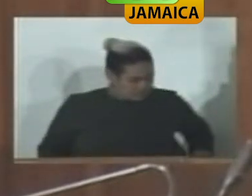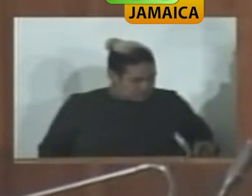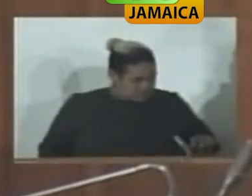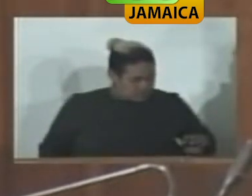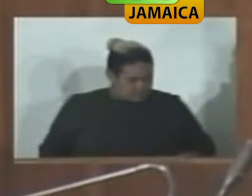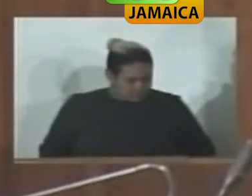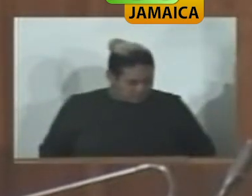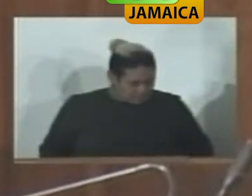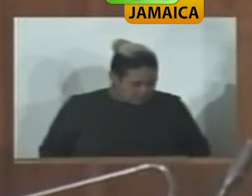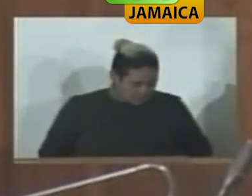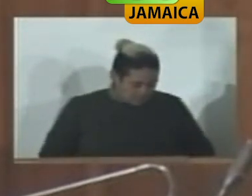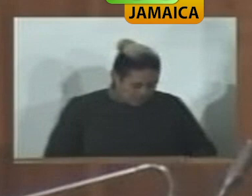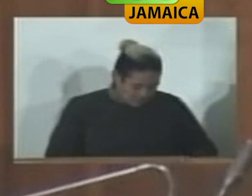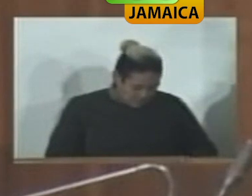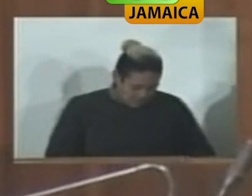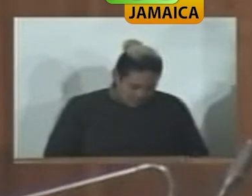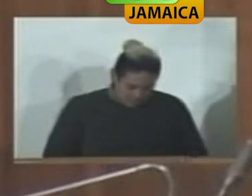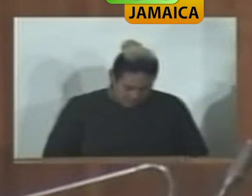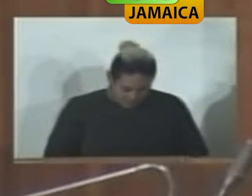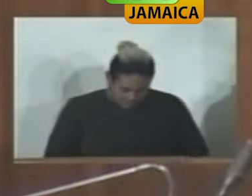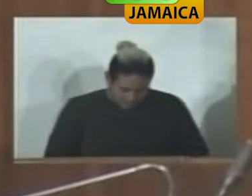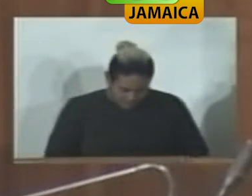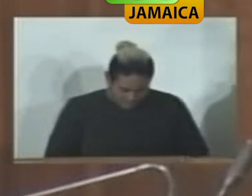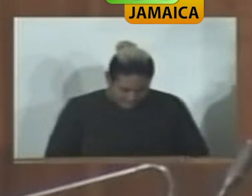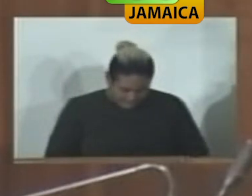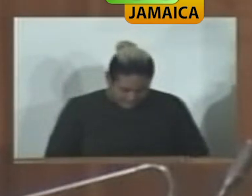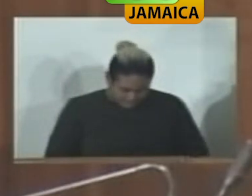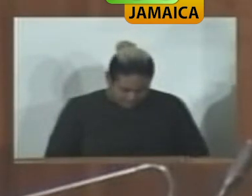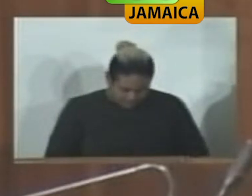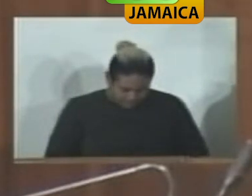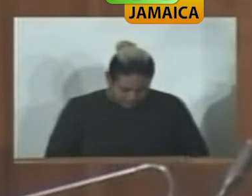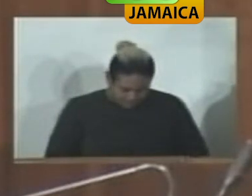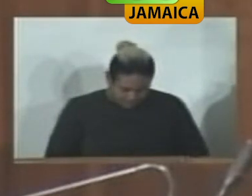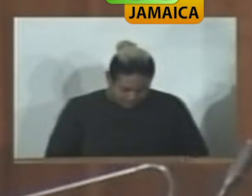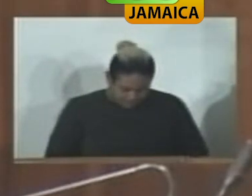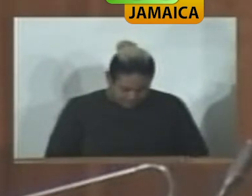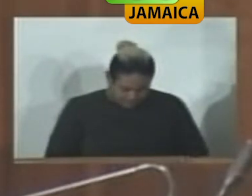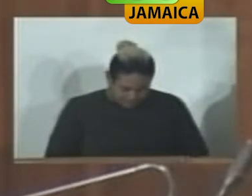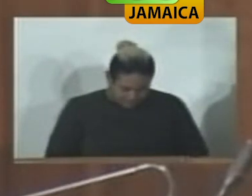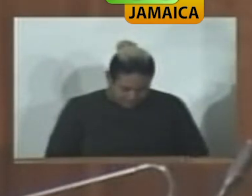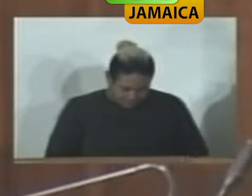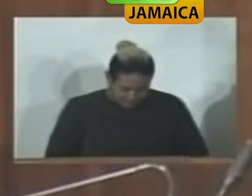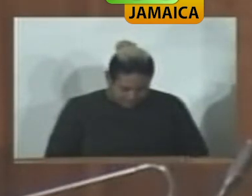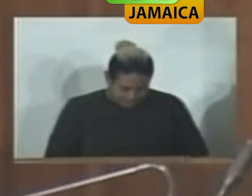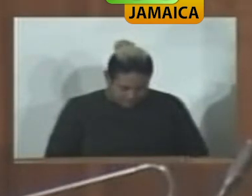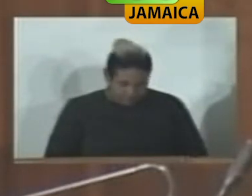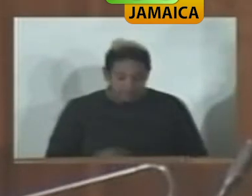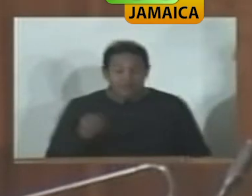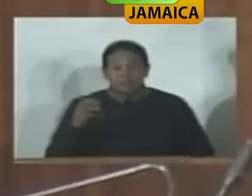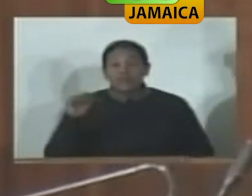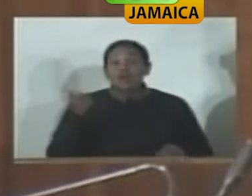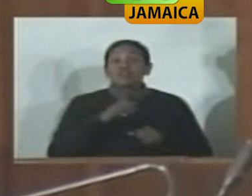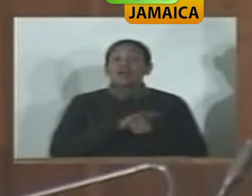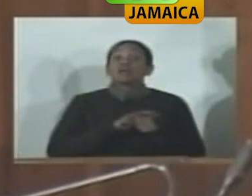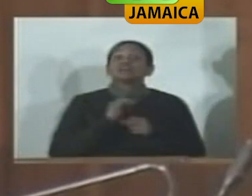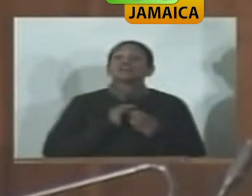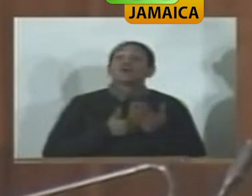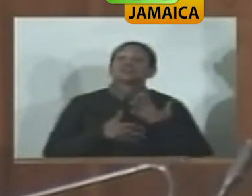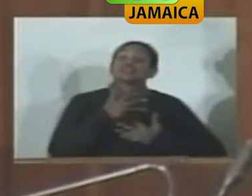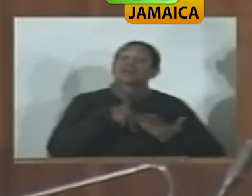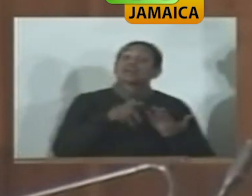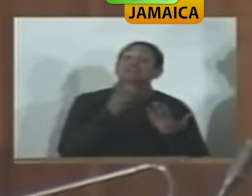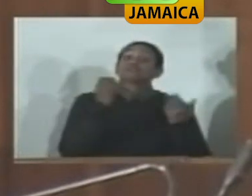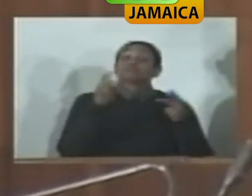society where persons are either unwilling or do not wish to participate in the numbers that we as a country